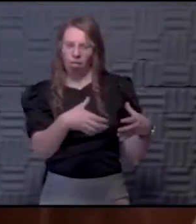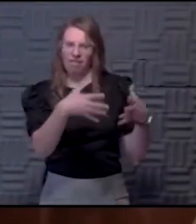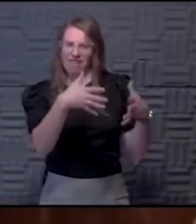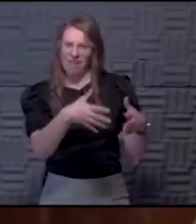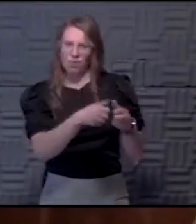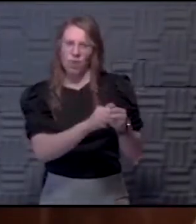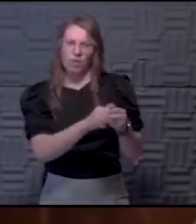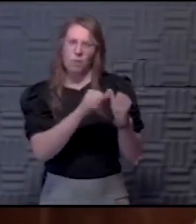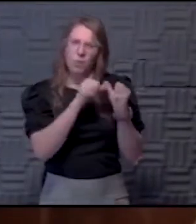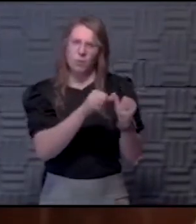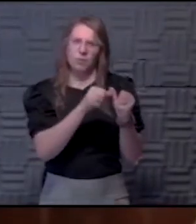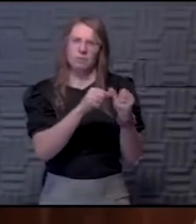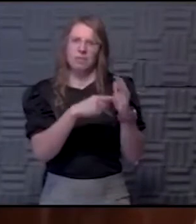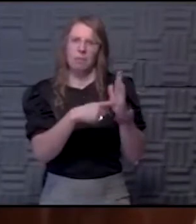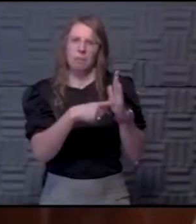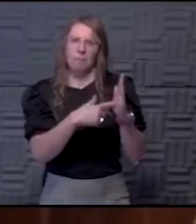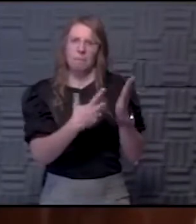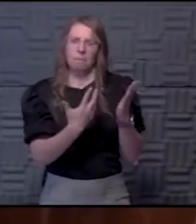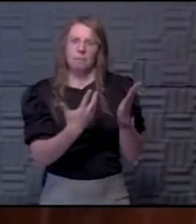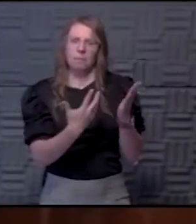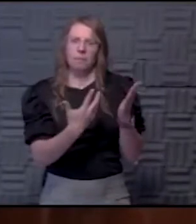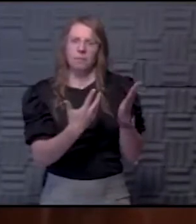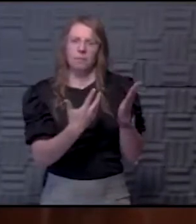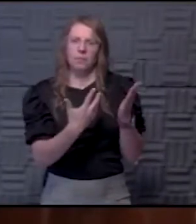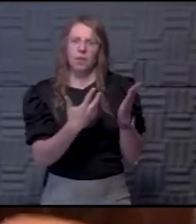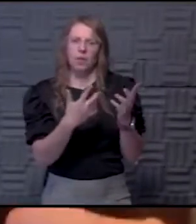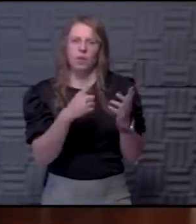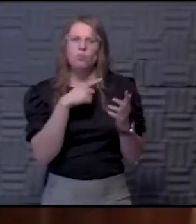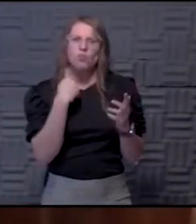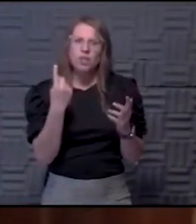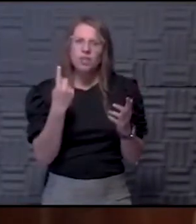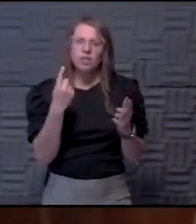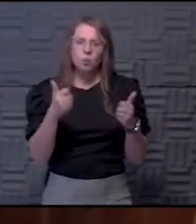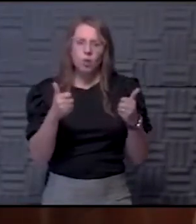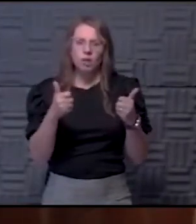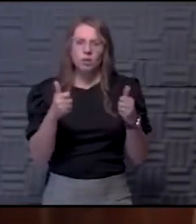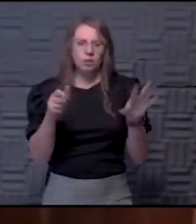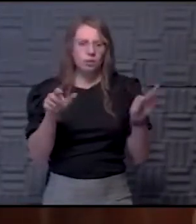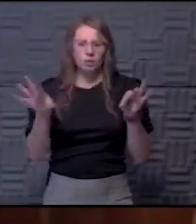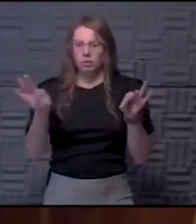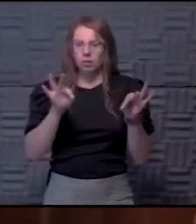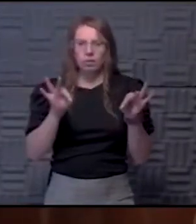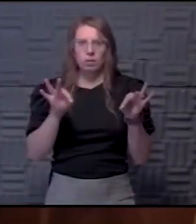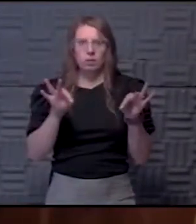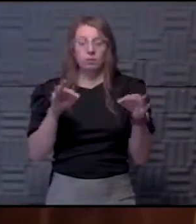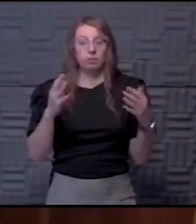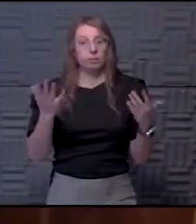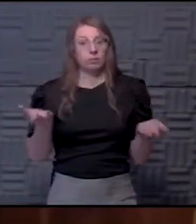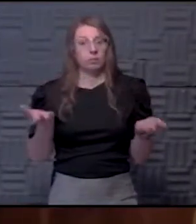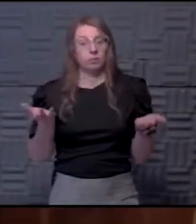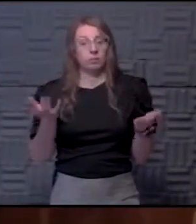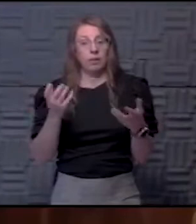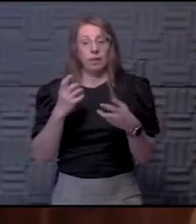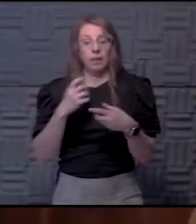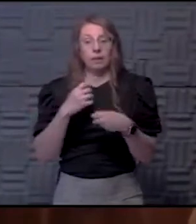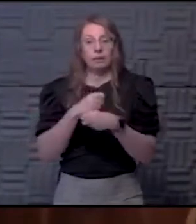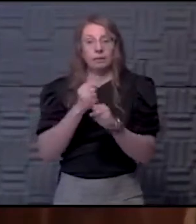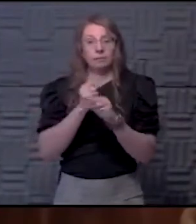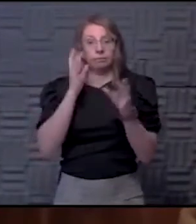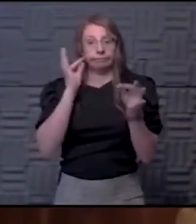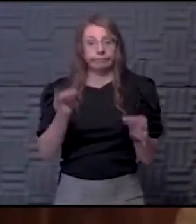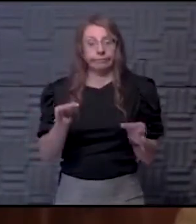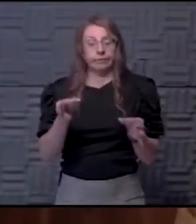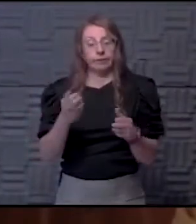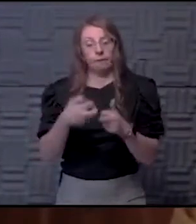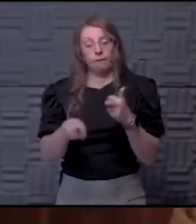with permanent symptoms. Which risk do you want to take? And that's where decision-making gets tough for